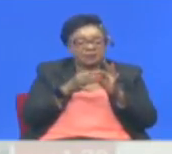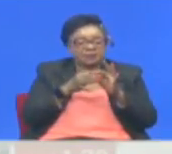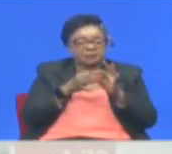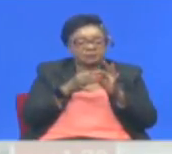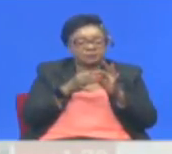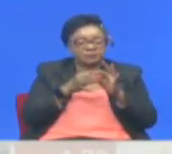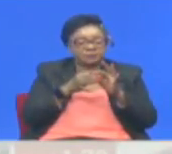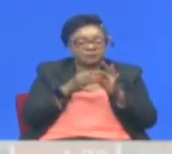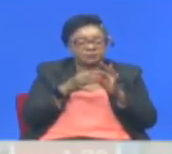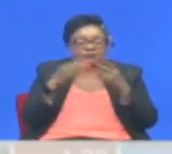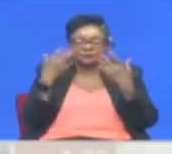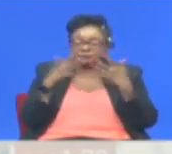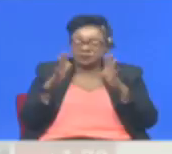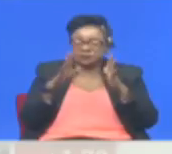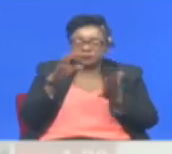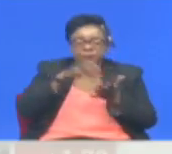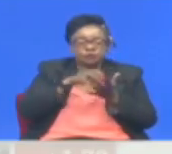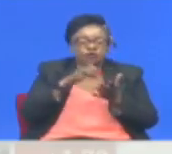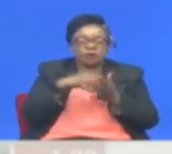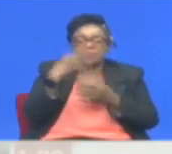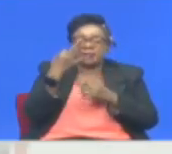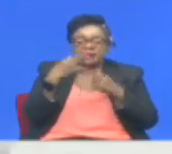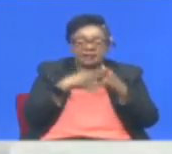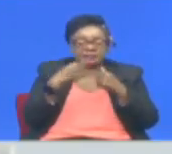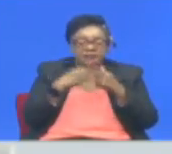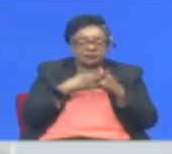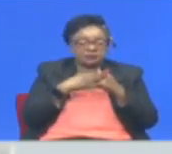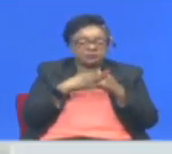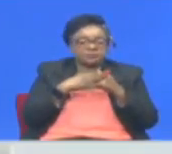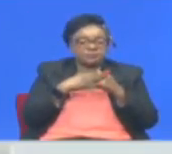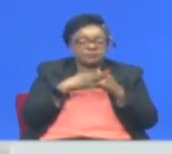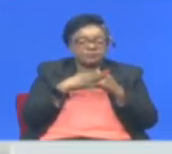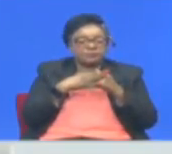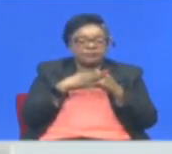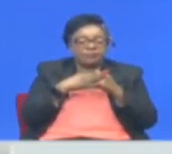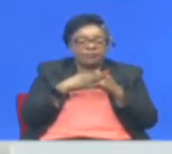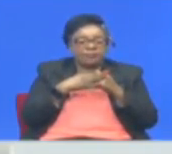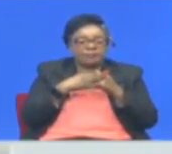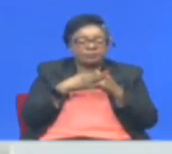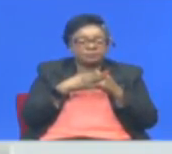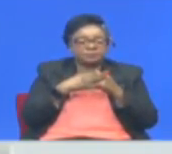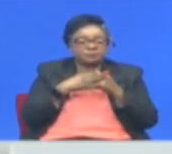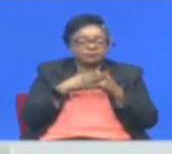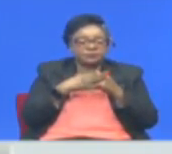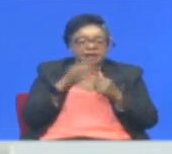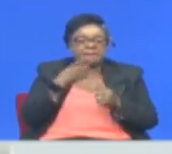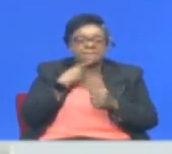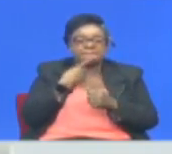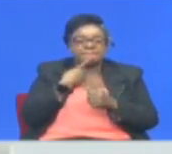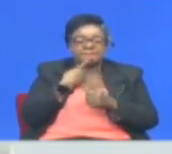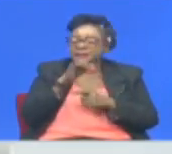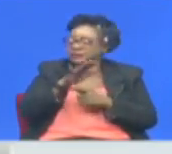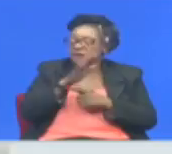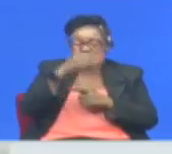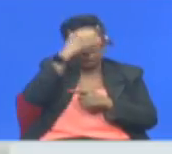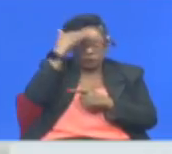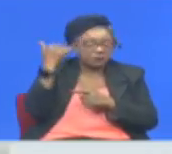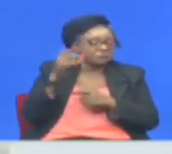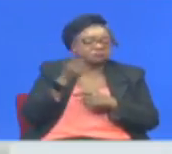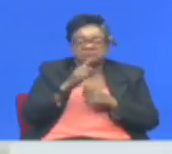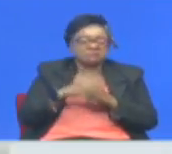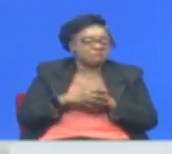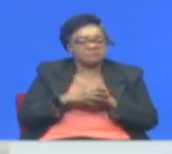She finished in position 38 in the super giants discipline, an experience she says is unforgettable. One